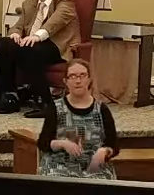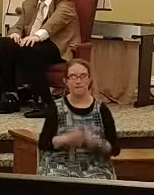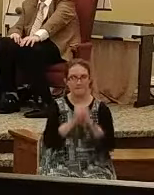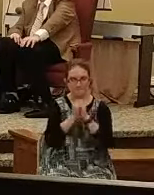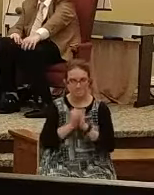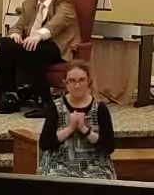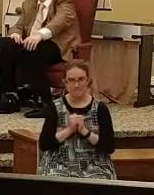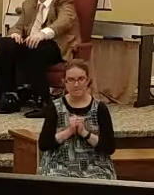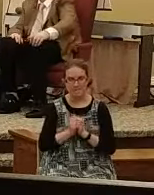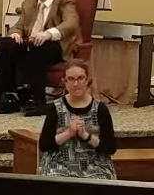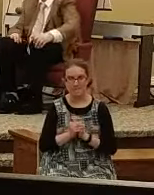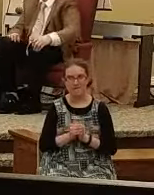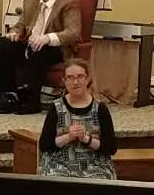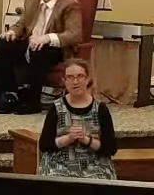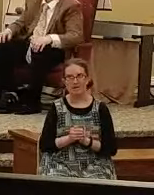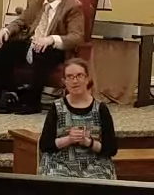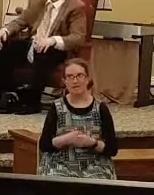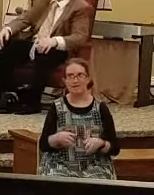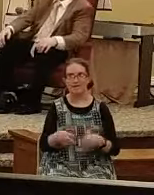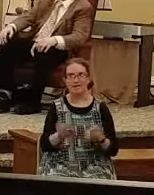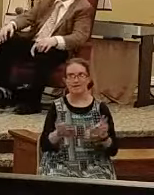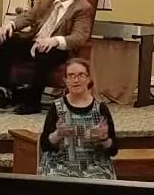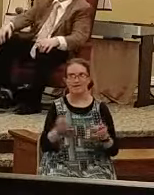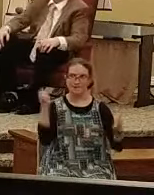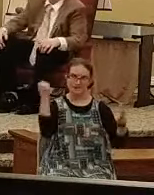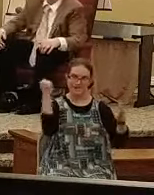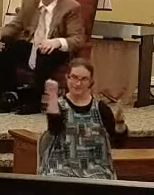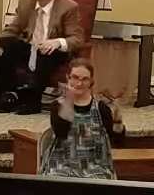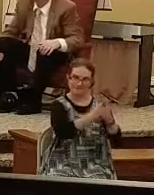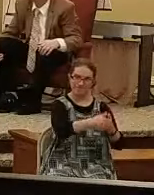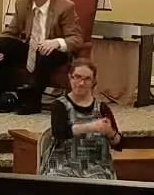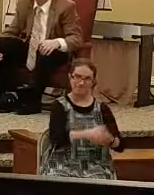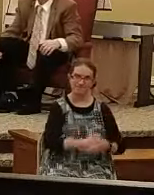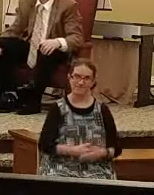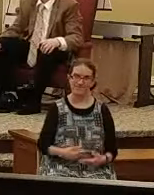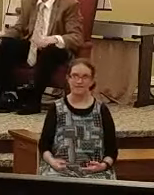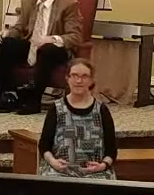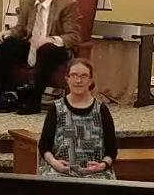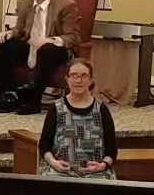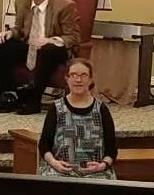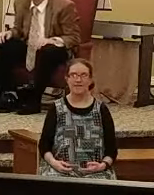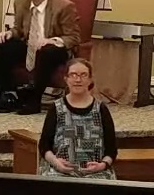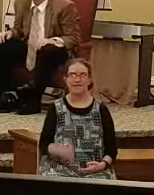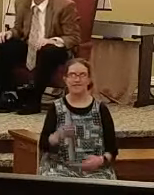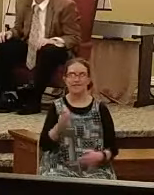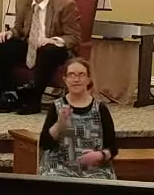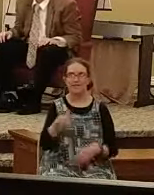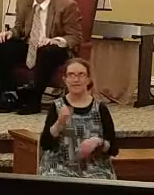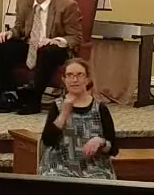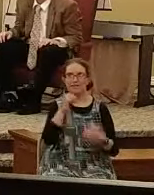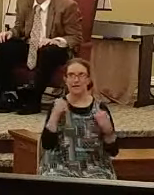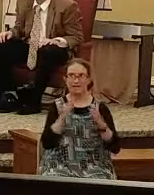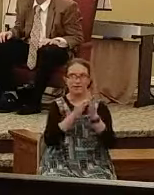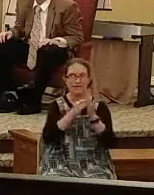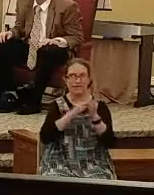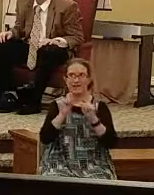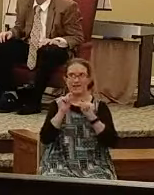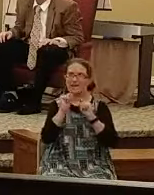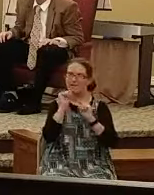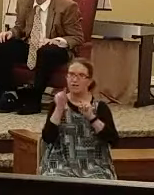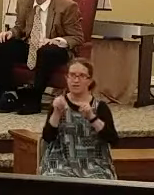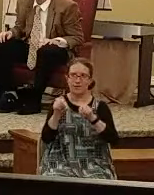amen, he picks up on that. And that's exactly where he attacks you at. I don't have a weakness with going to the bar. I don't go to the